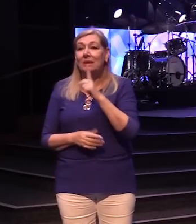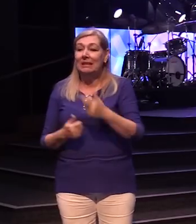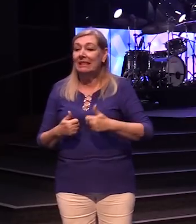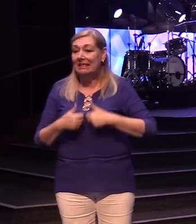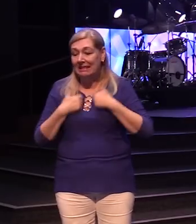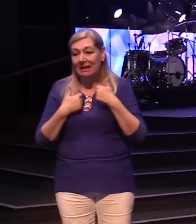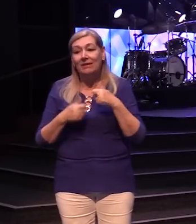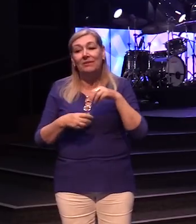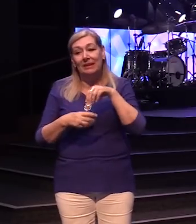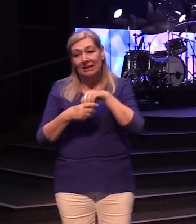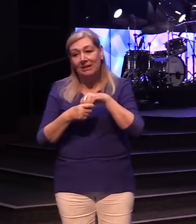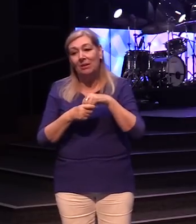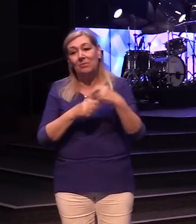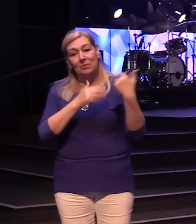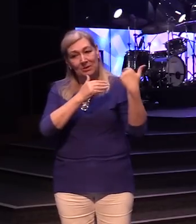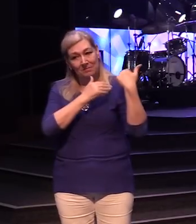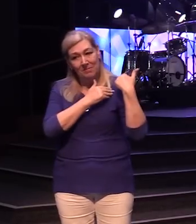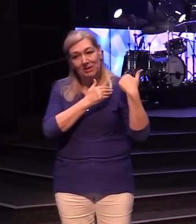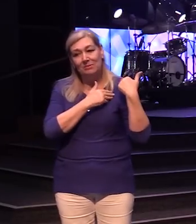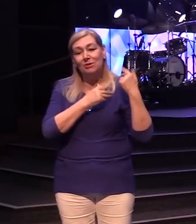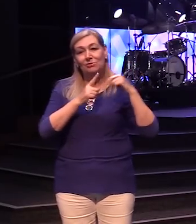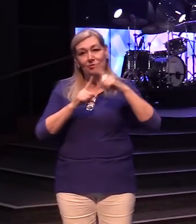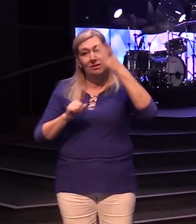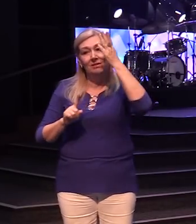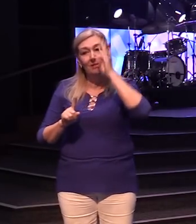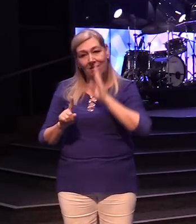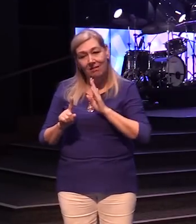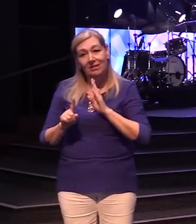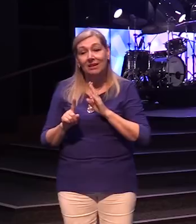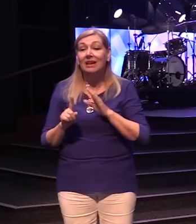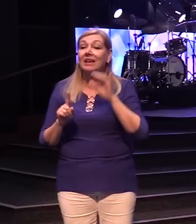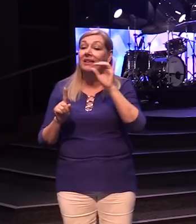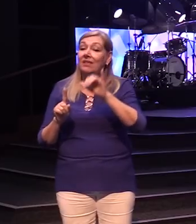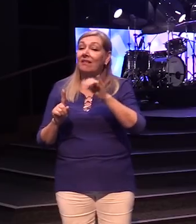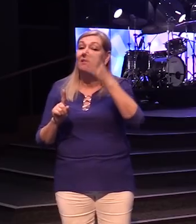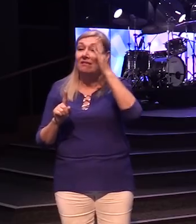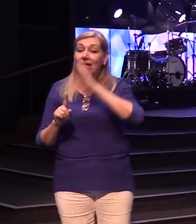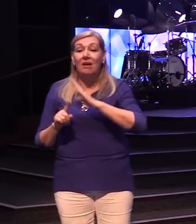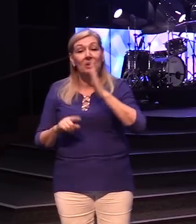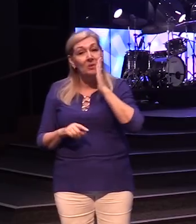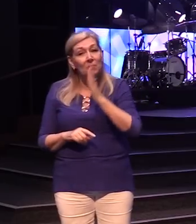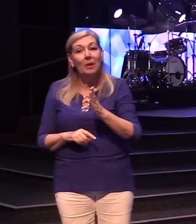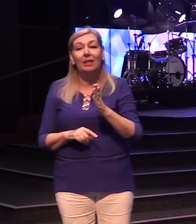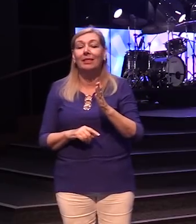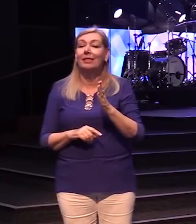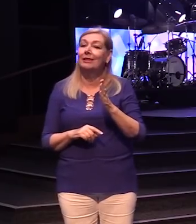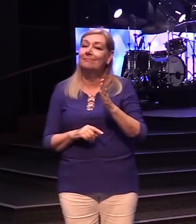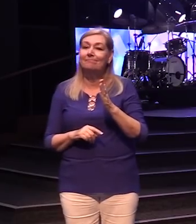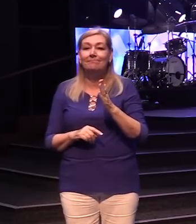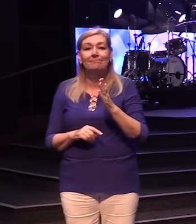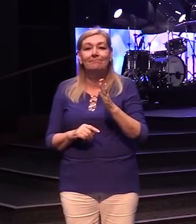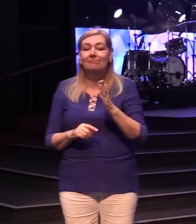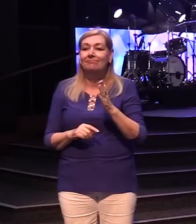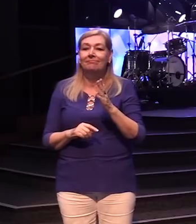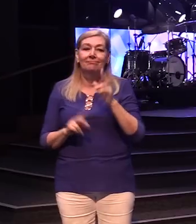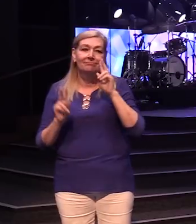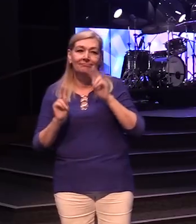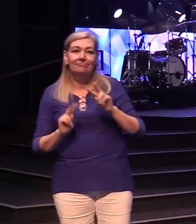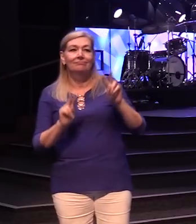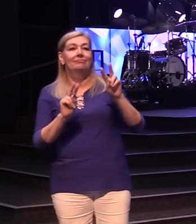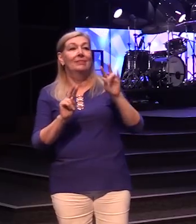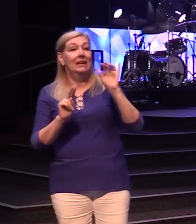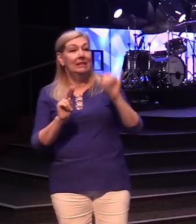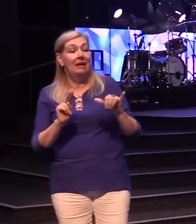not exceptional in the sense that God will wink at America's